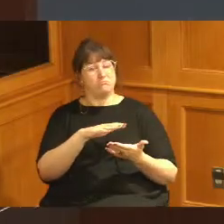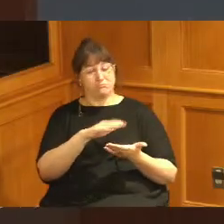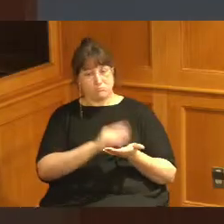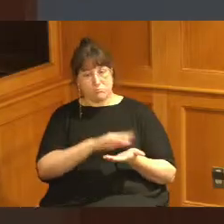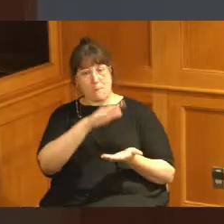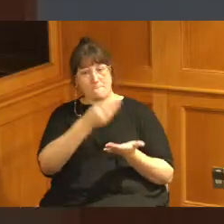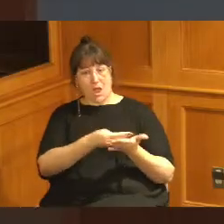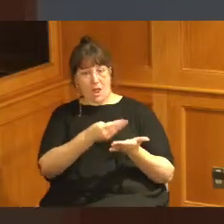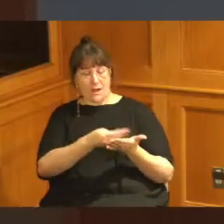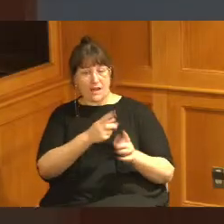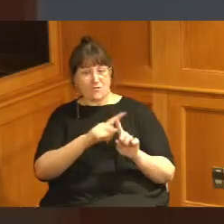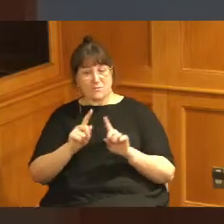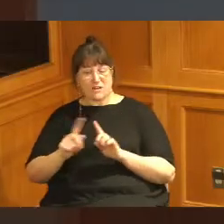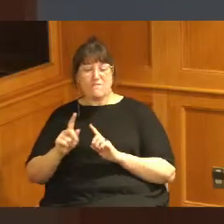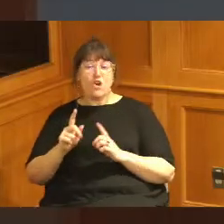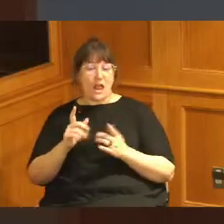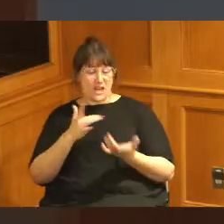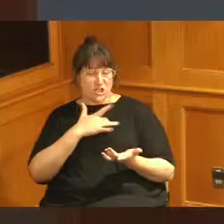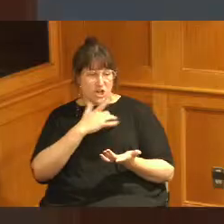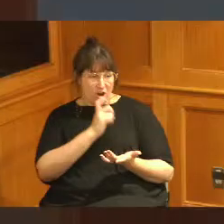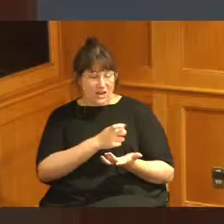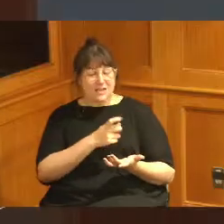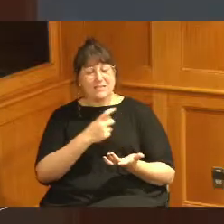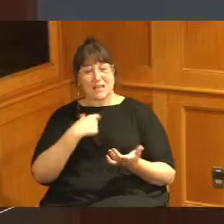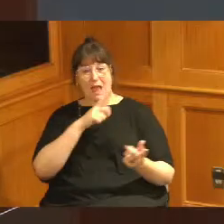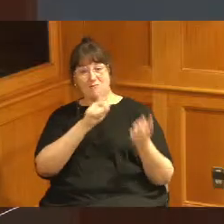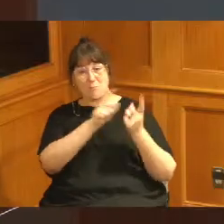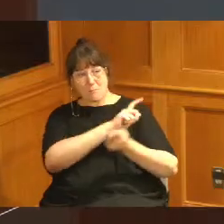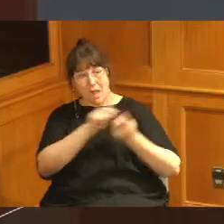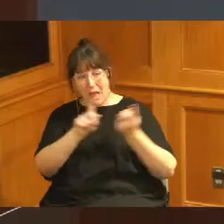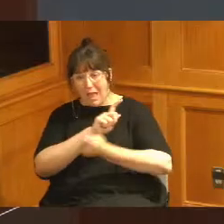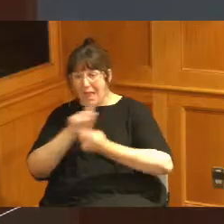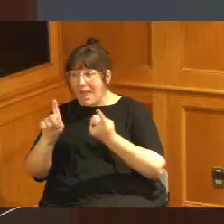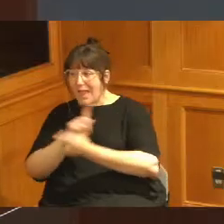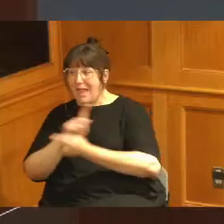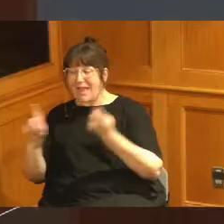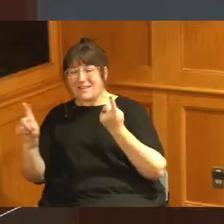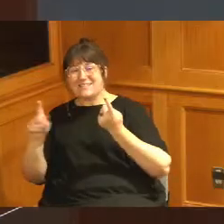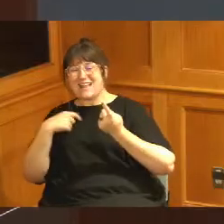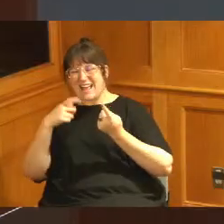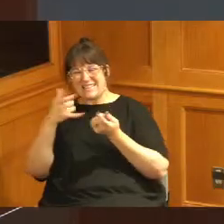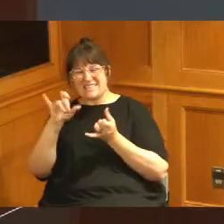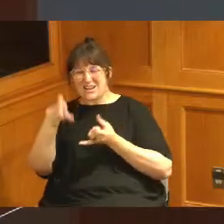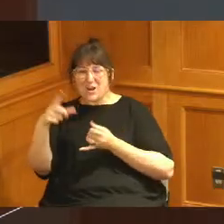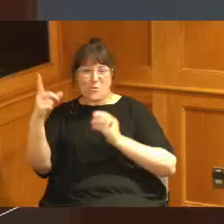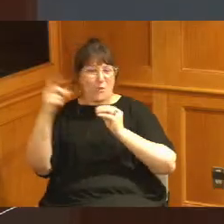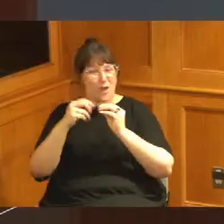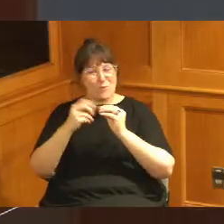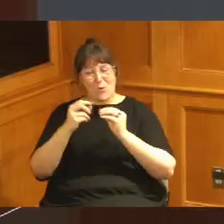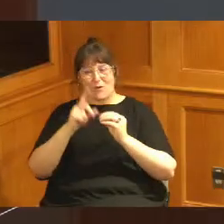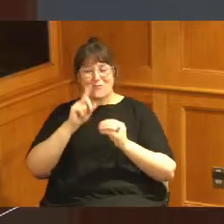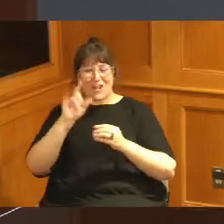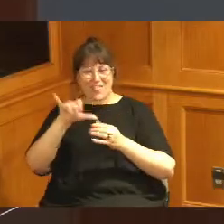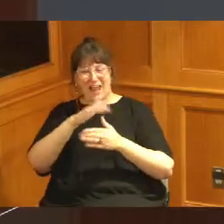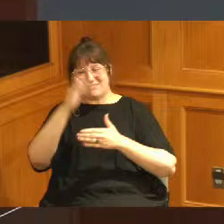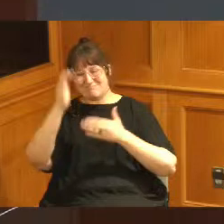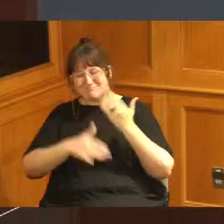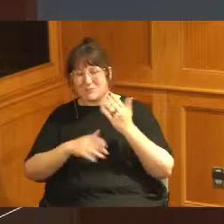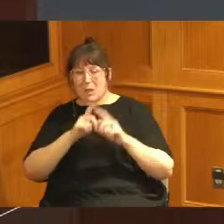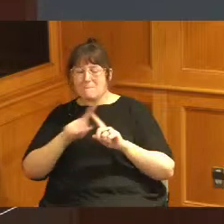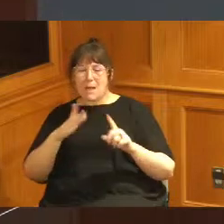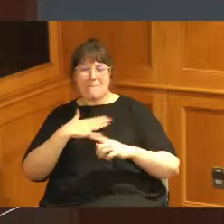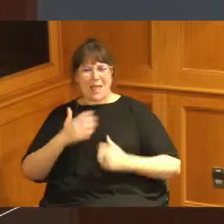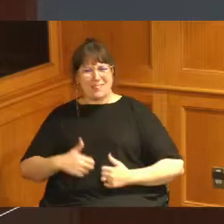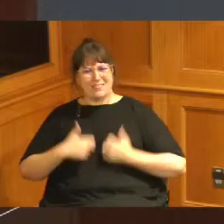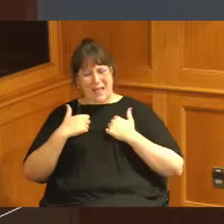people from 6 different continents, still hoping to meet that Antarctica Bengals fan one day. But it's part of my life.